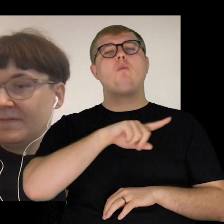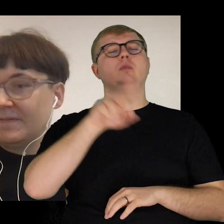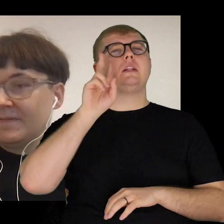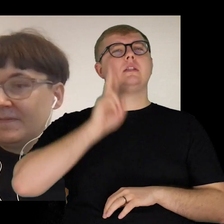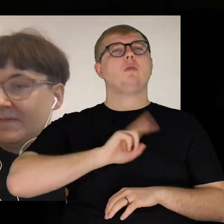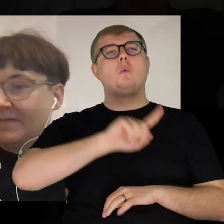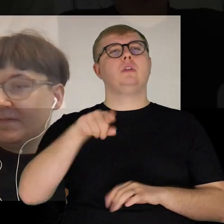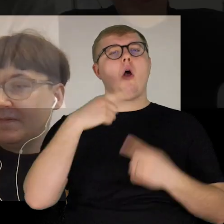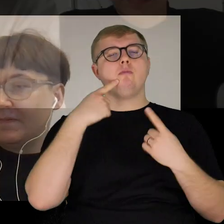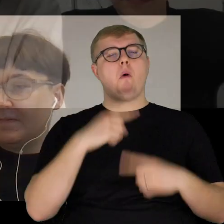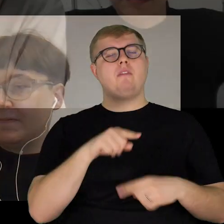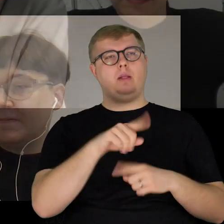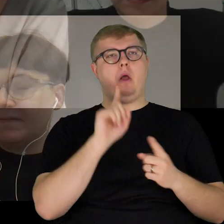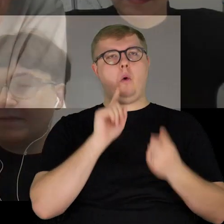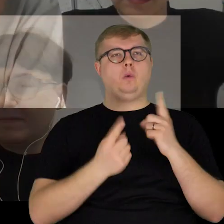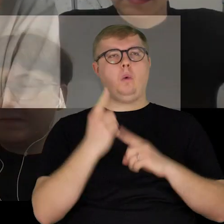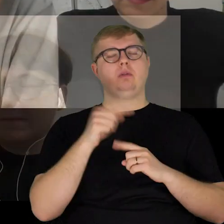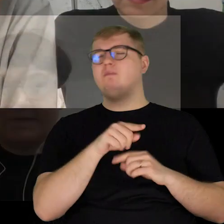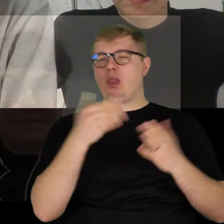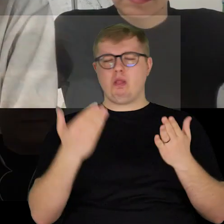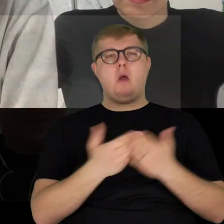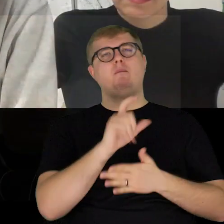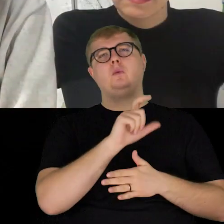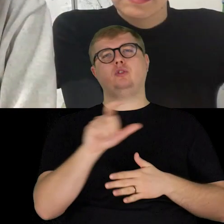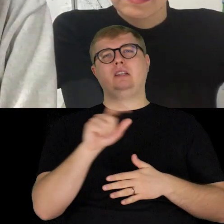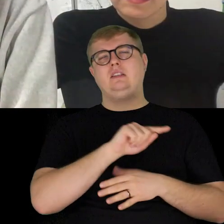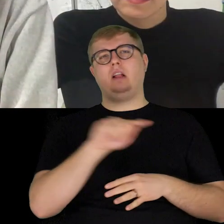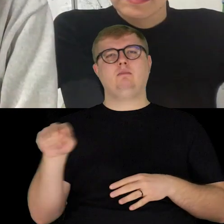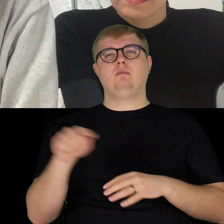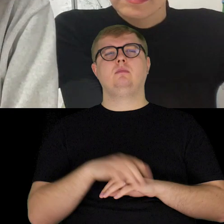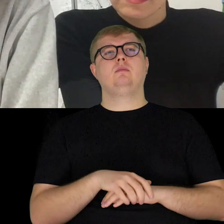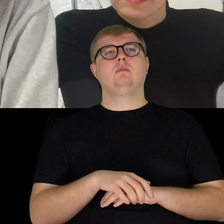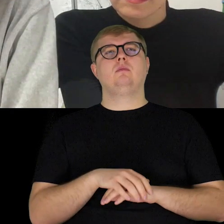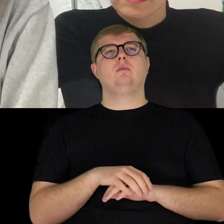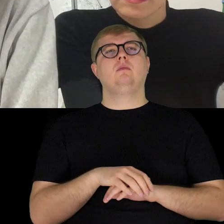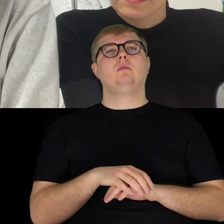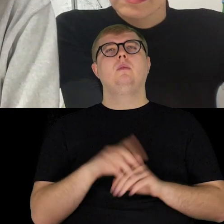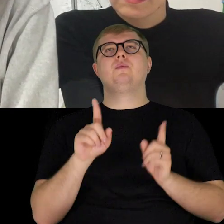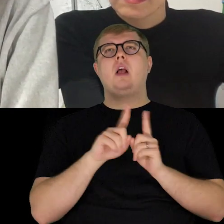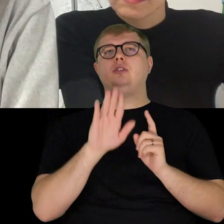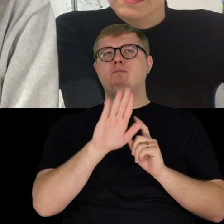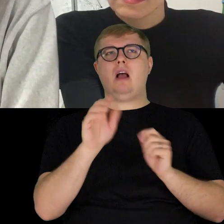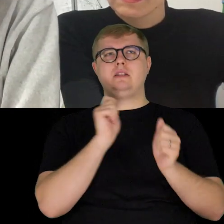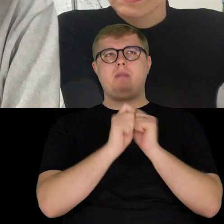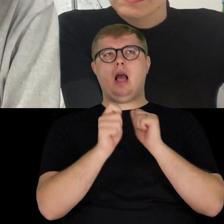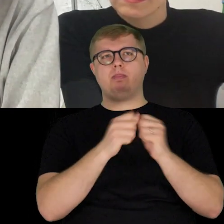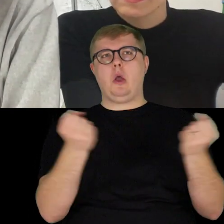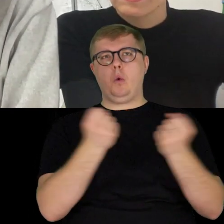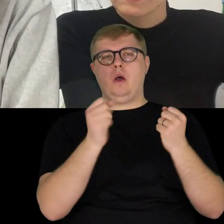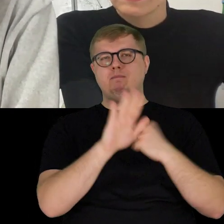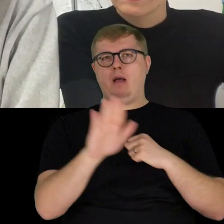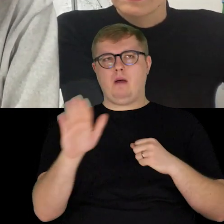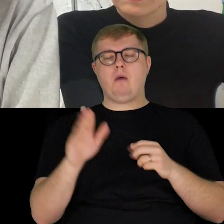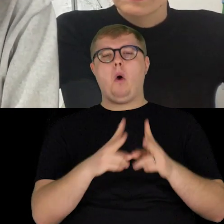modern institutions, undergoing some sort of quite significant change over a period